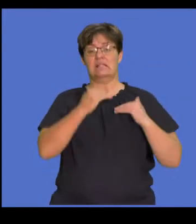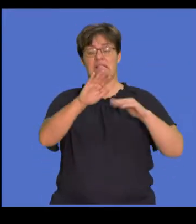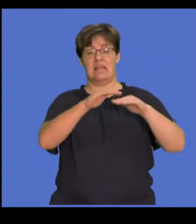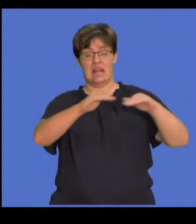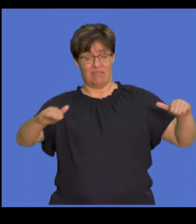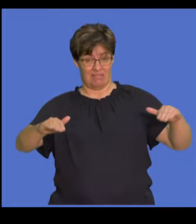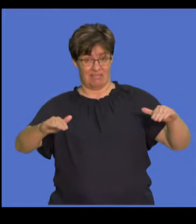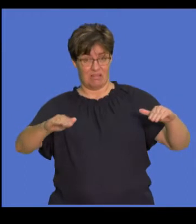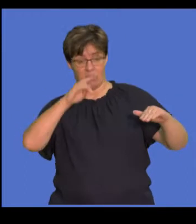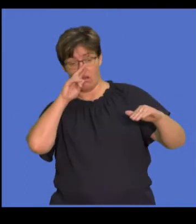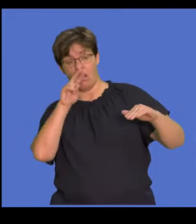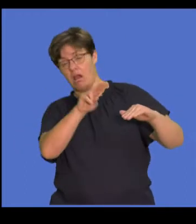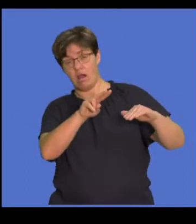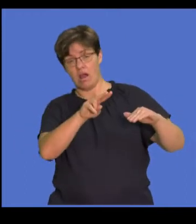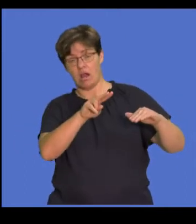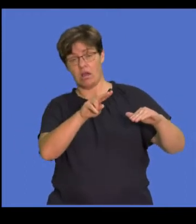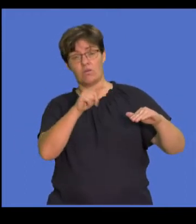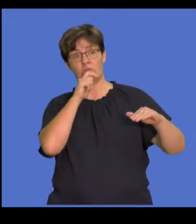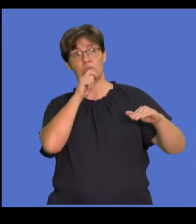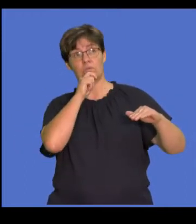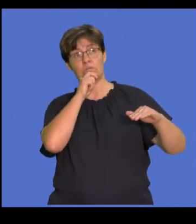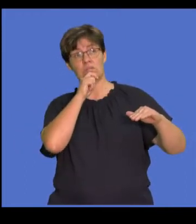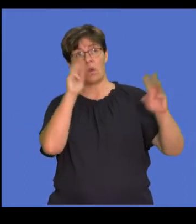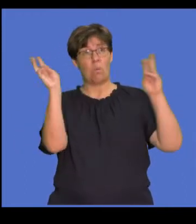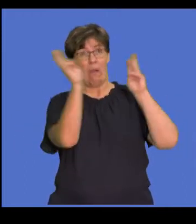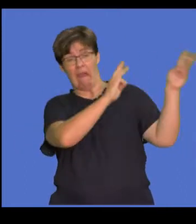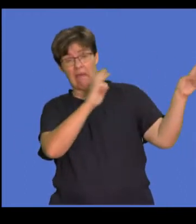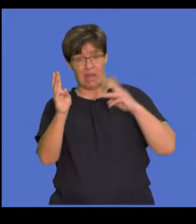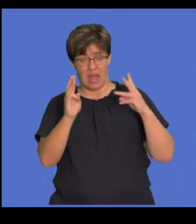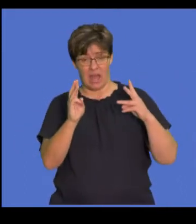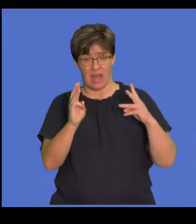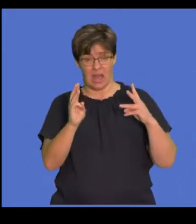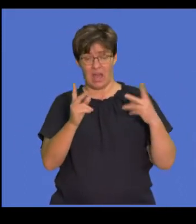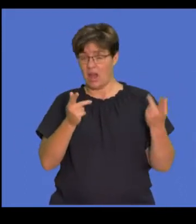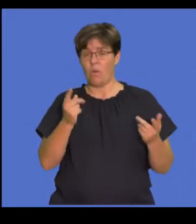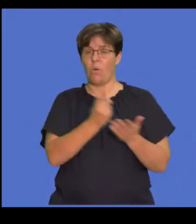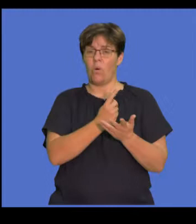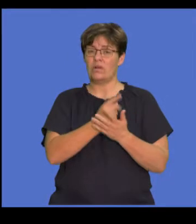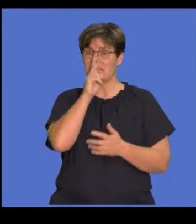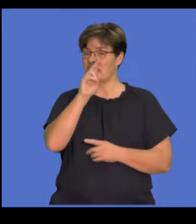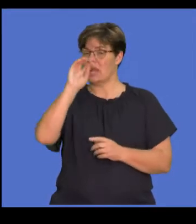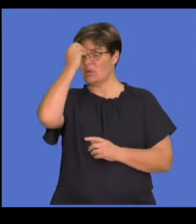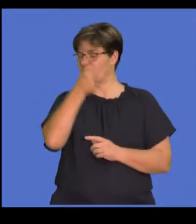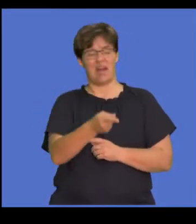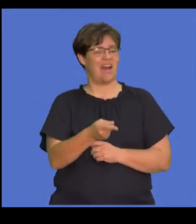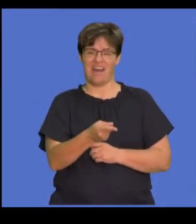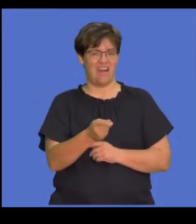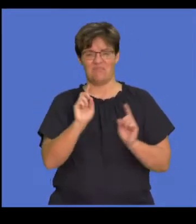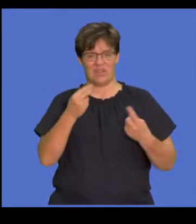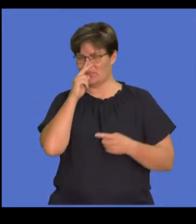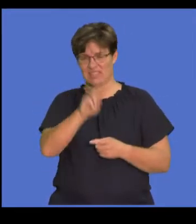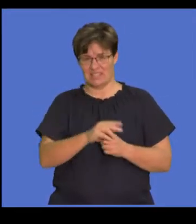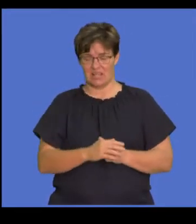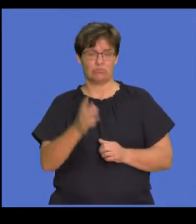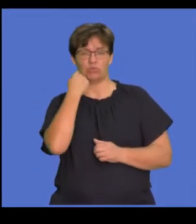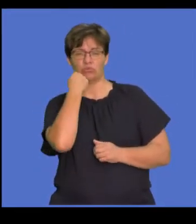really cannot tell using the weather system like we always said on the news that tells us that